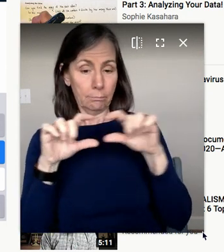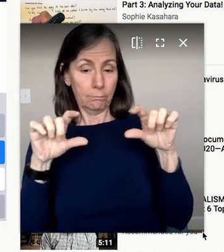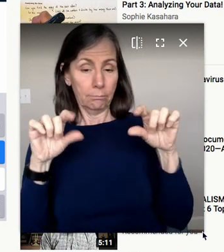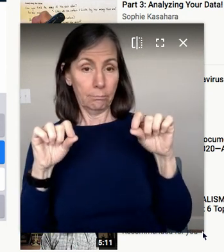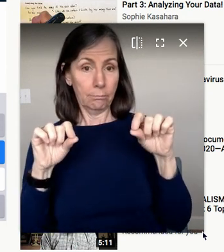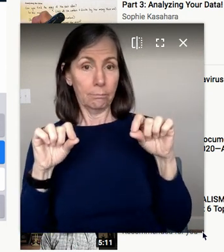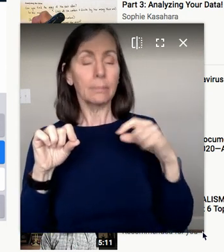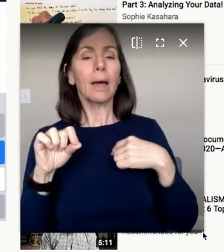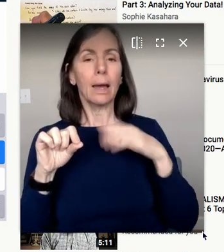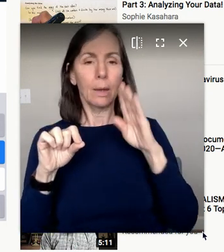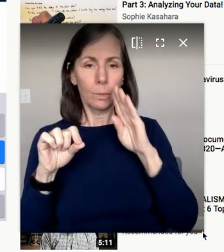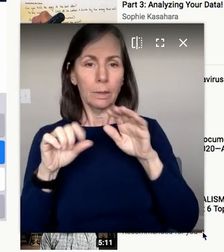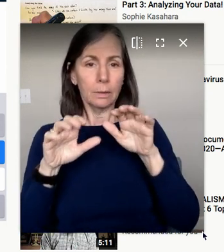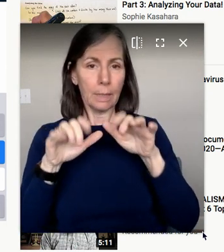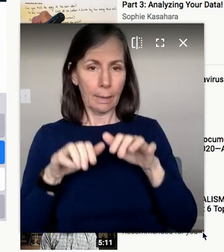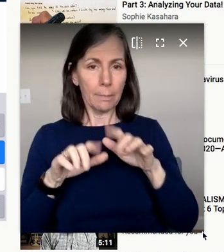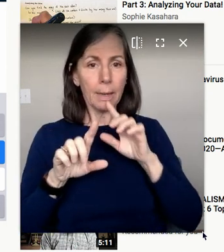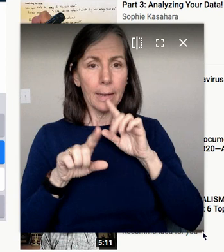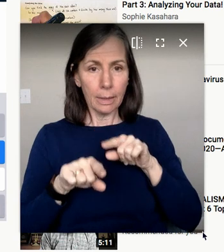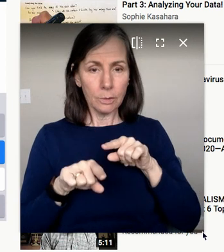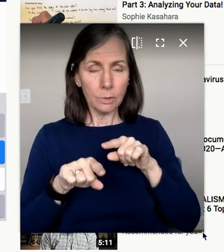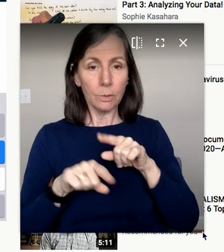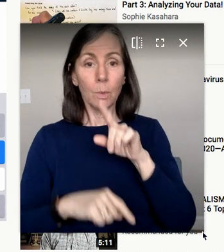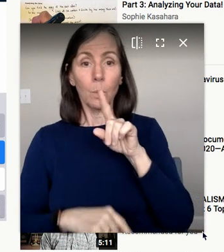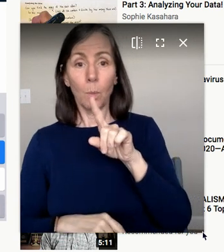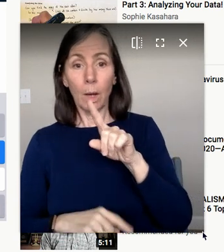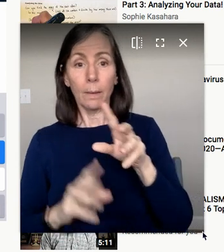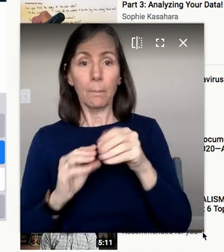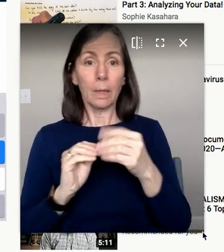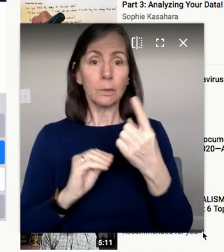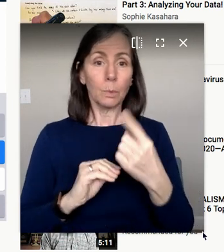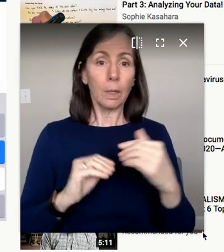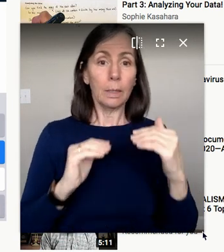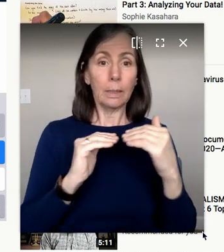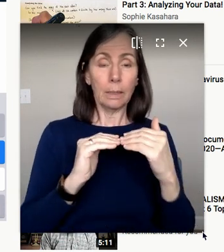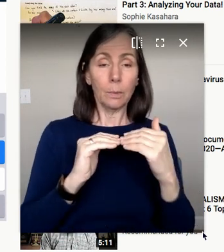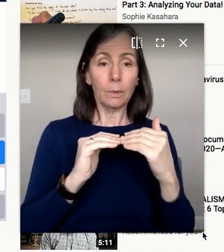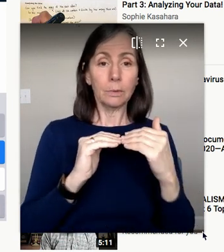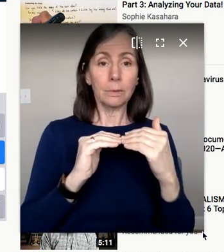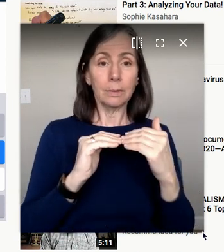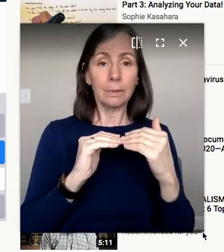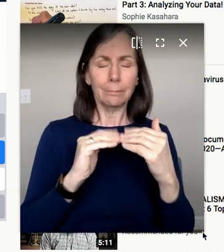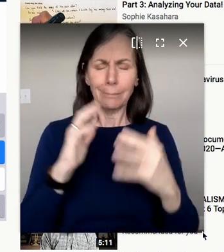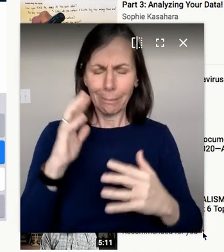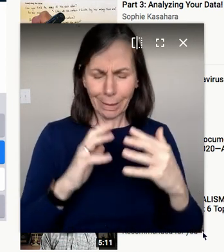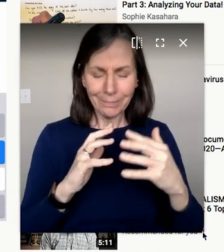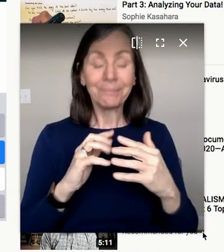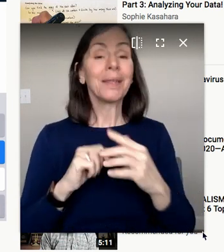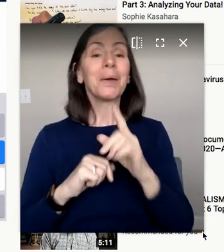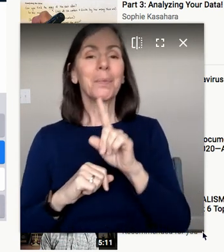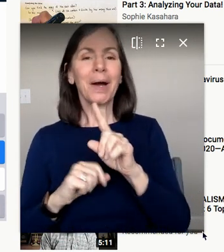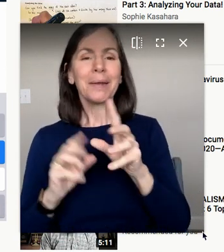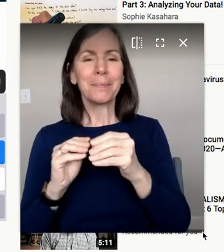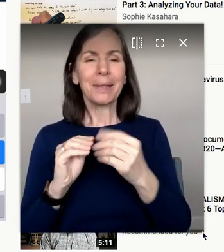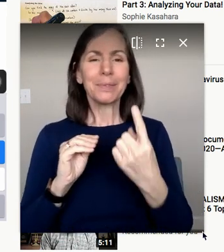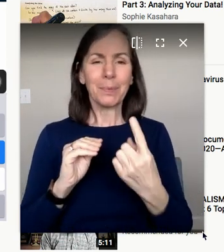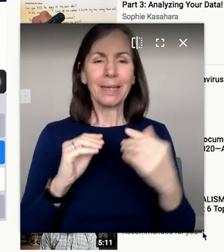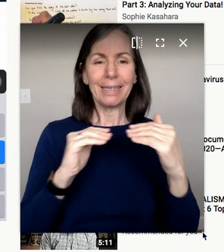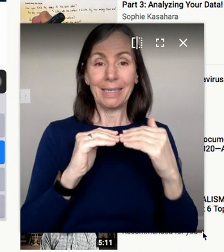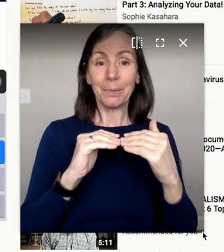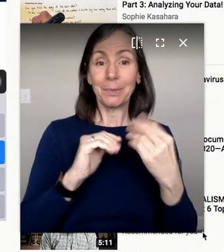I'm going to put the answer to 1 plus 1 equals 2. 1 plus 1, which is